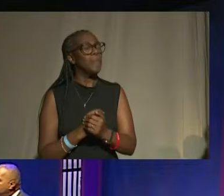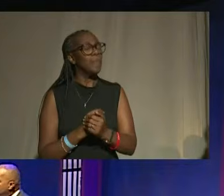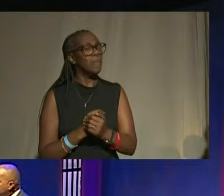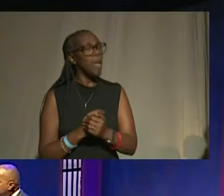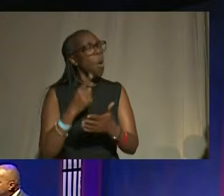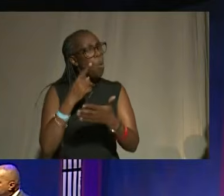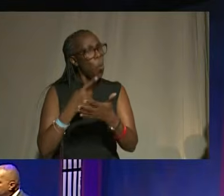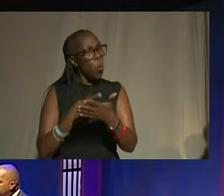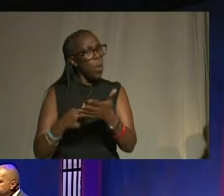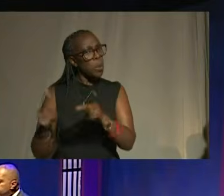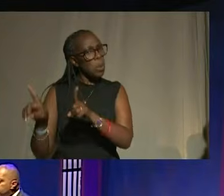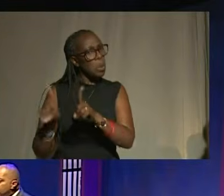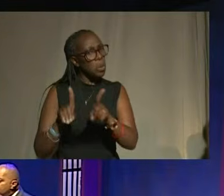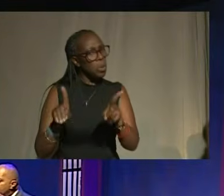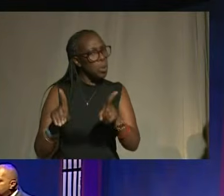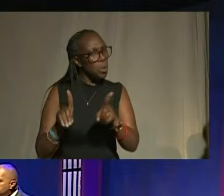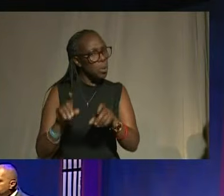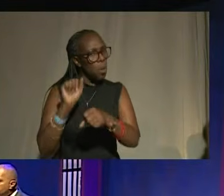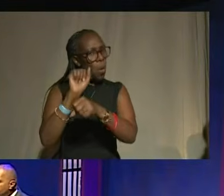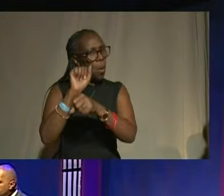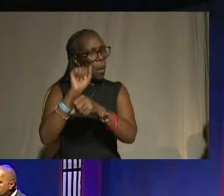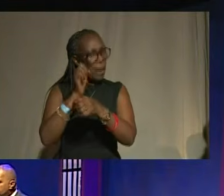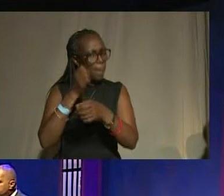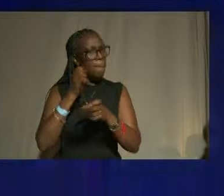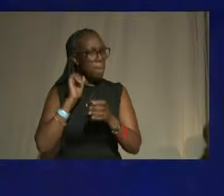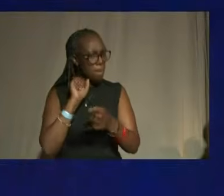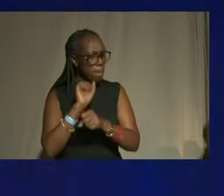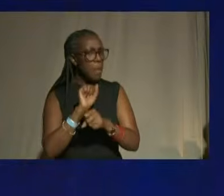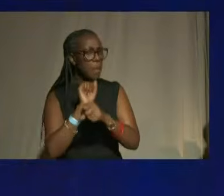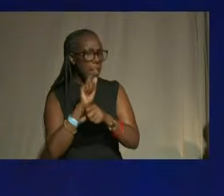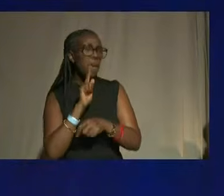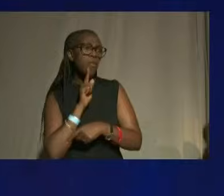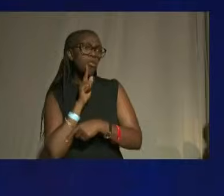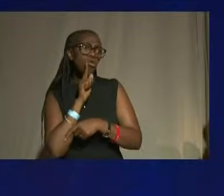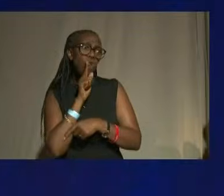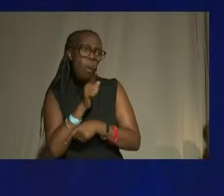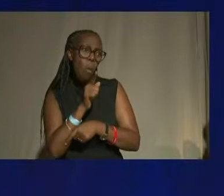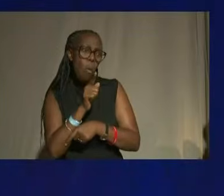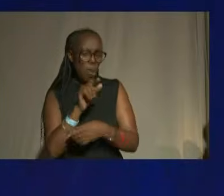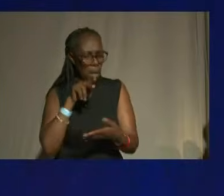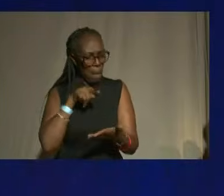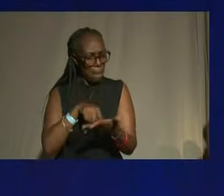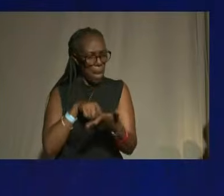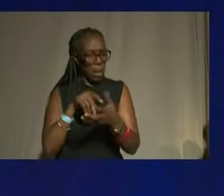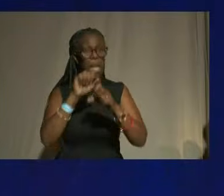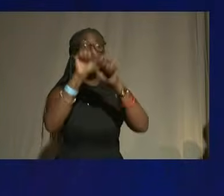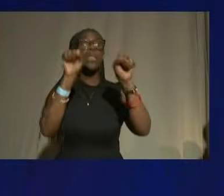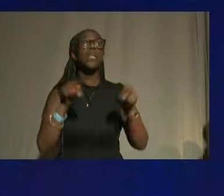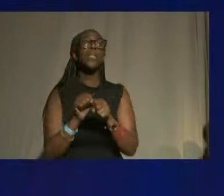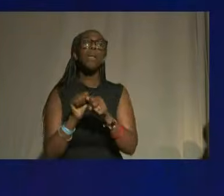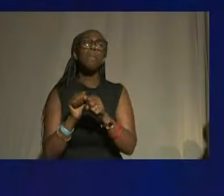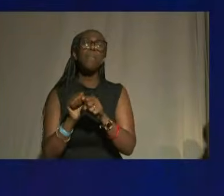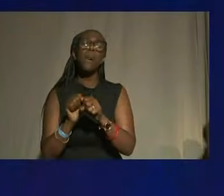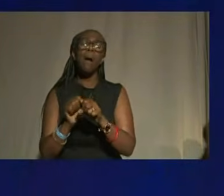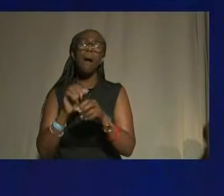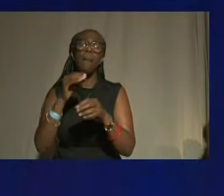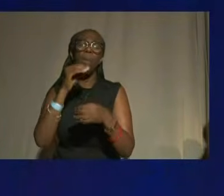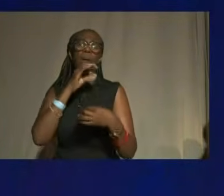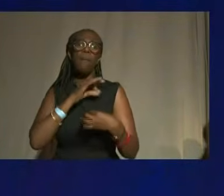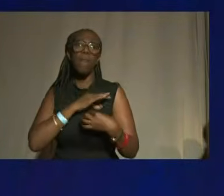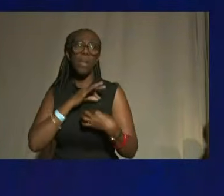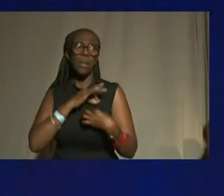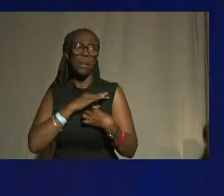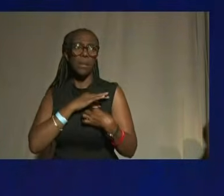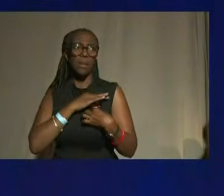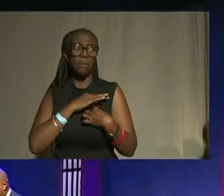are going to ensure government deposits. There's a system to ensure that all banks participate in government deposits. Thank